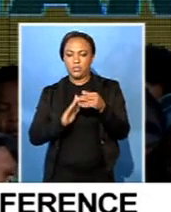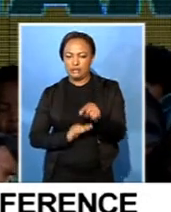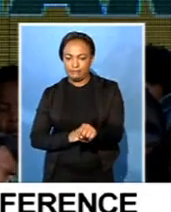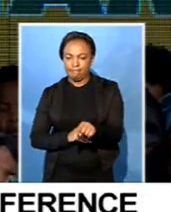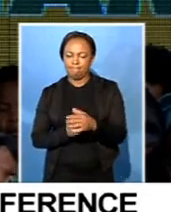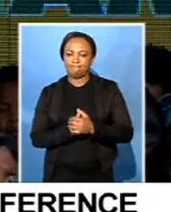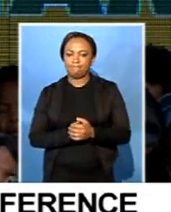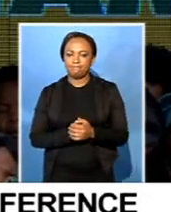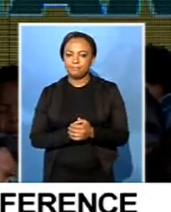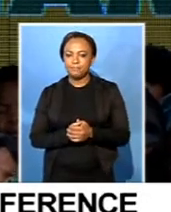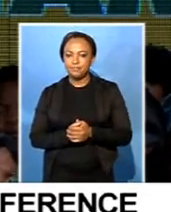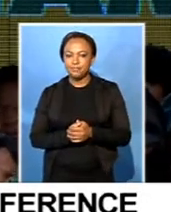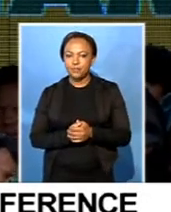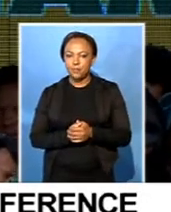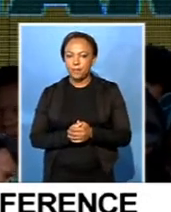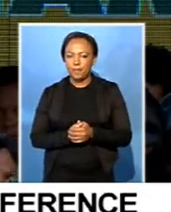society.